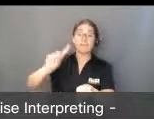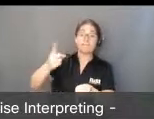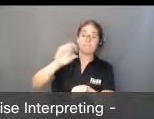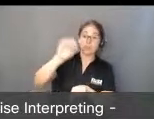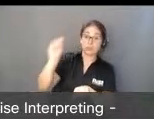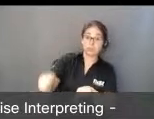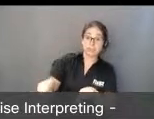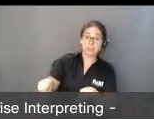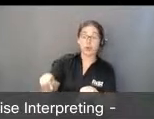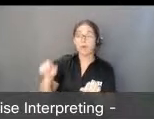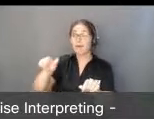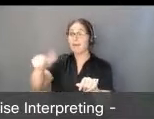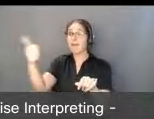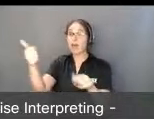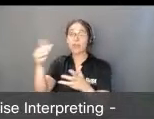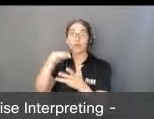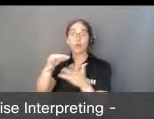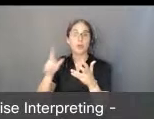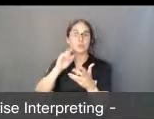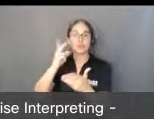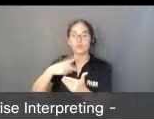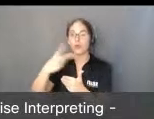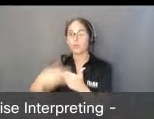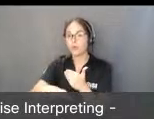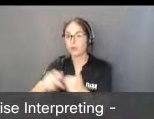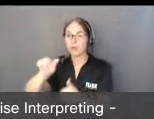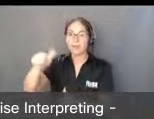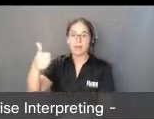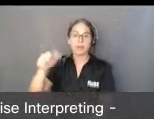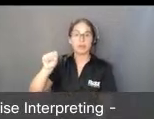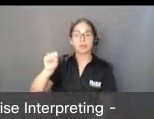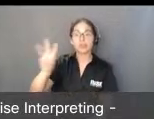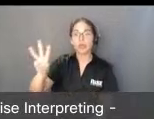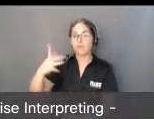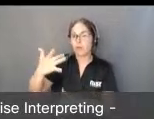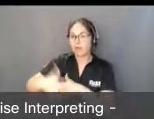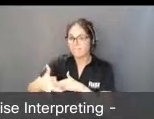that possibly, you know, that we could implement second semester?